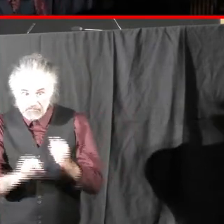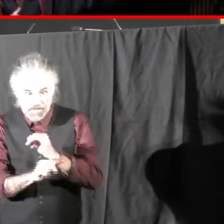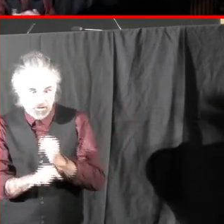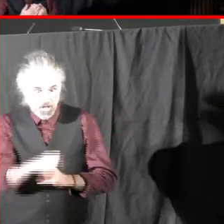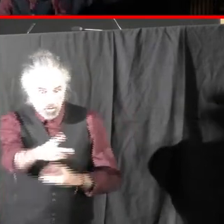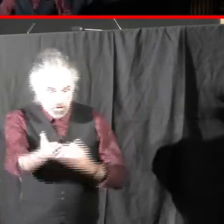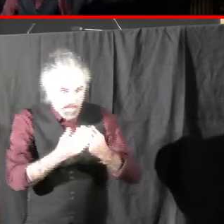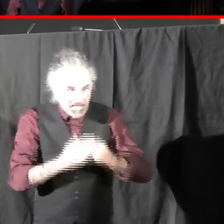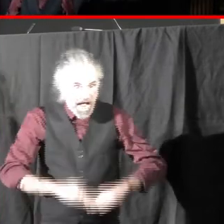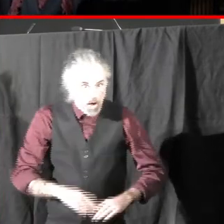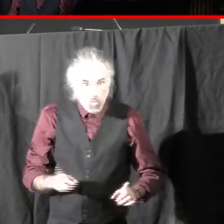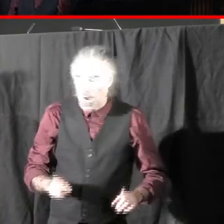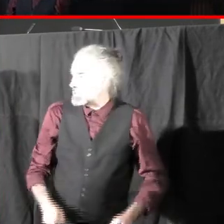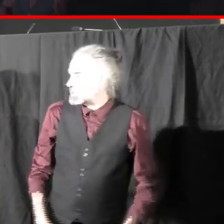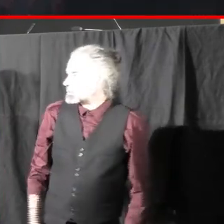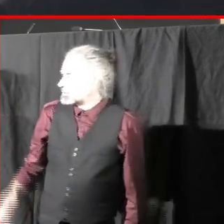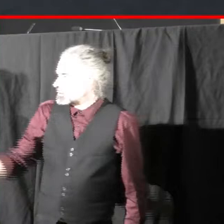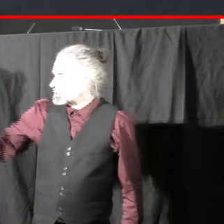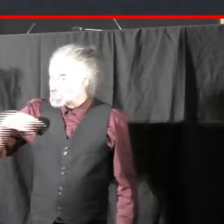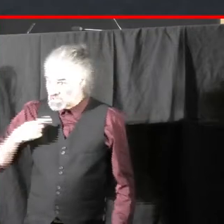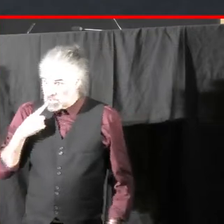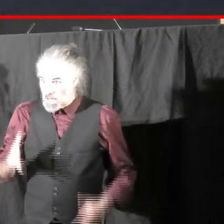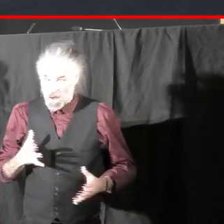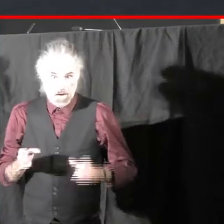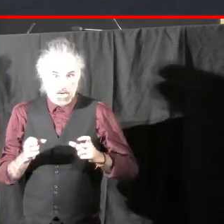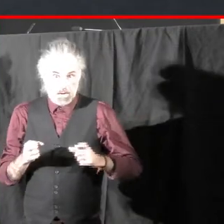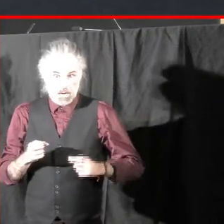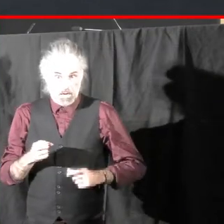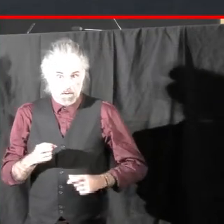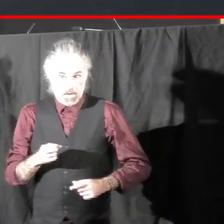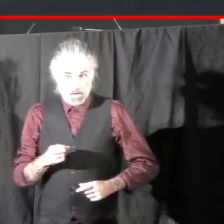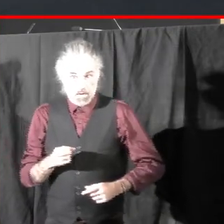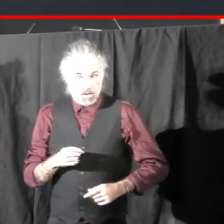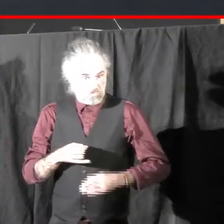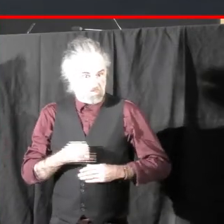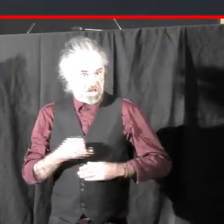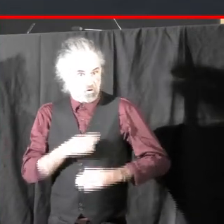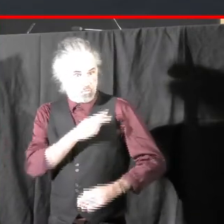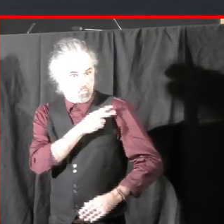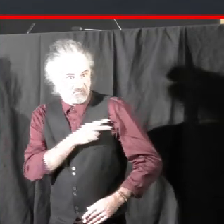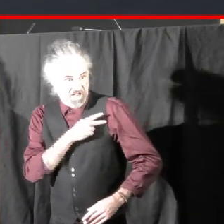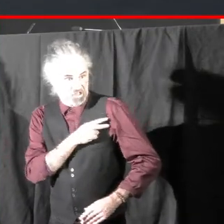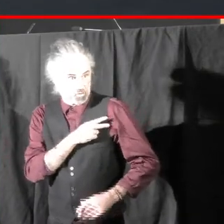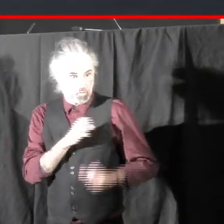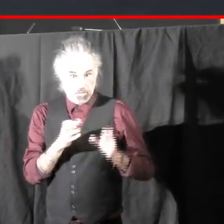the coroner was wrong? You're telling me the medical professionals in the inquest did not do due